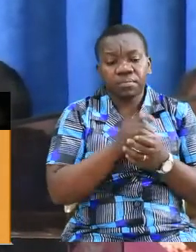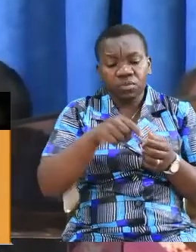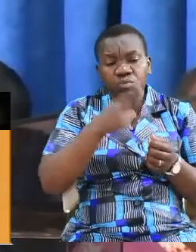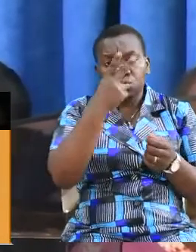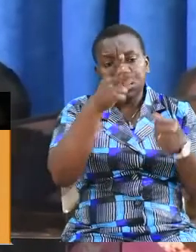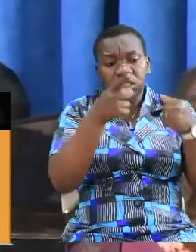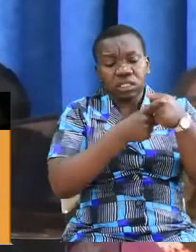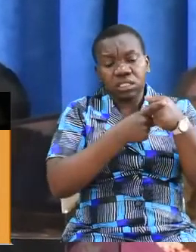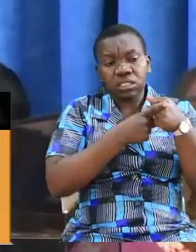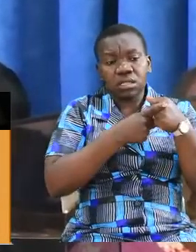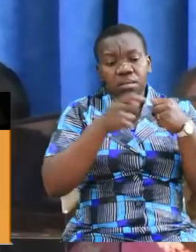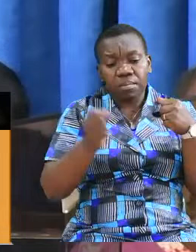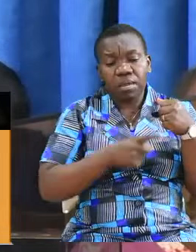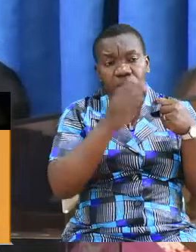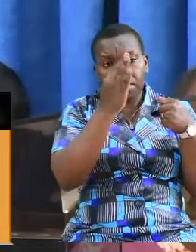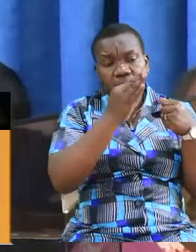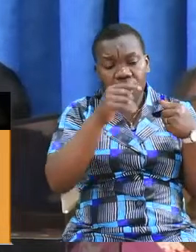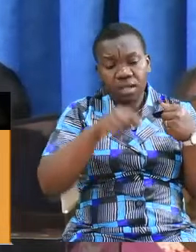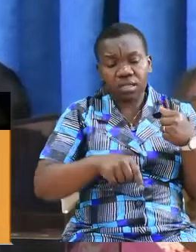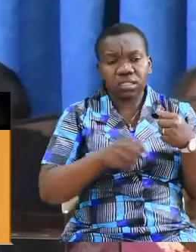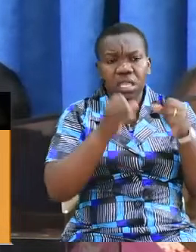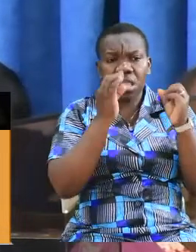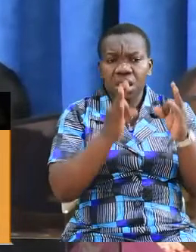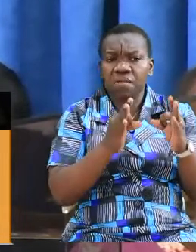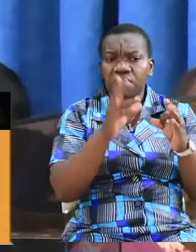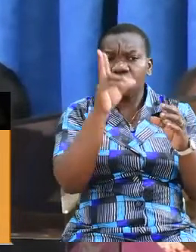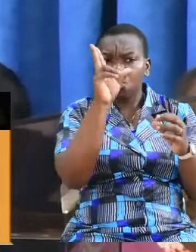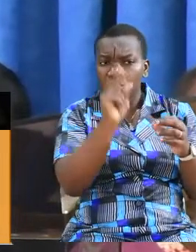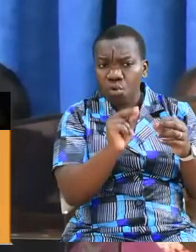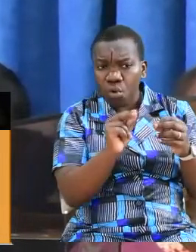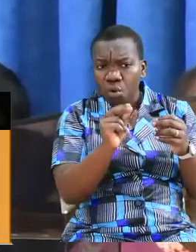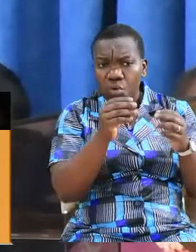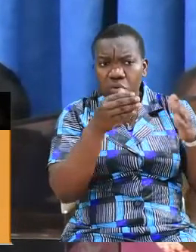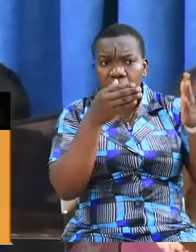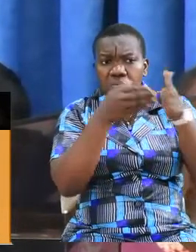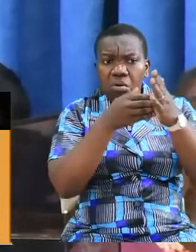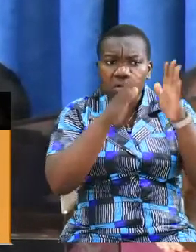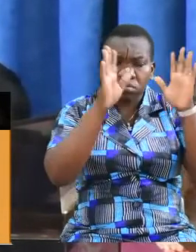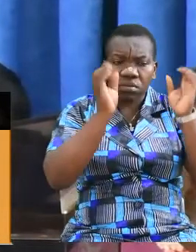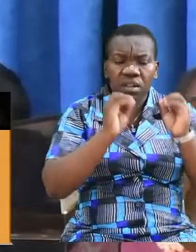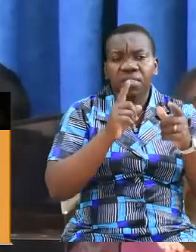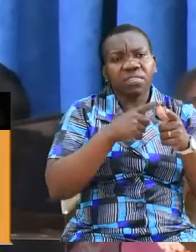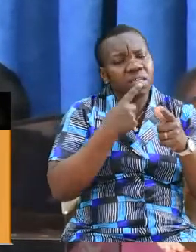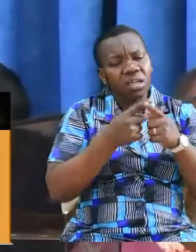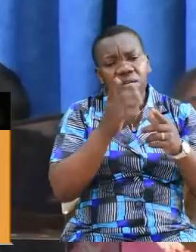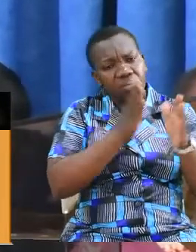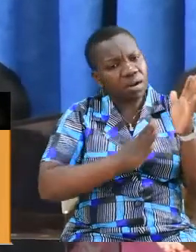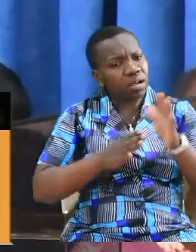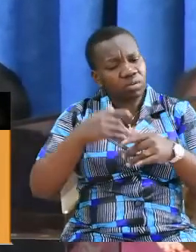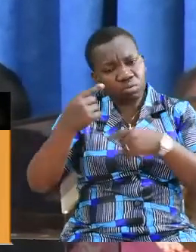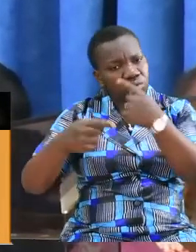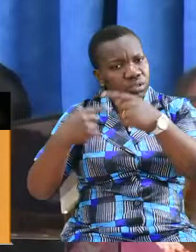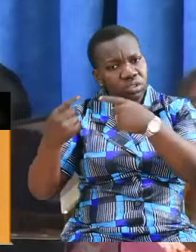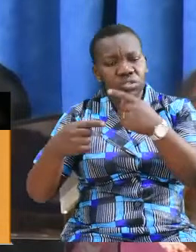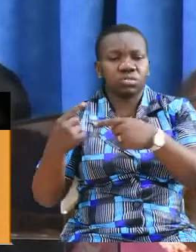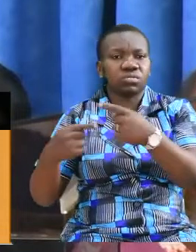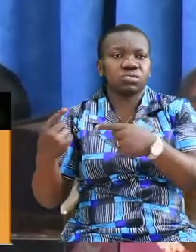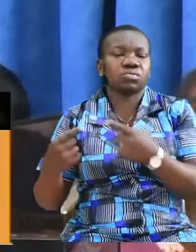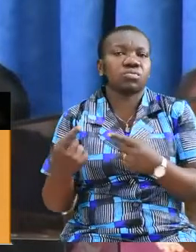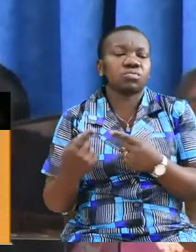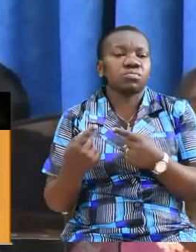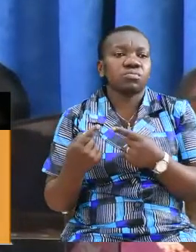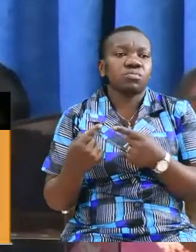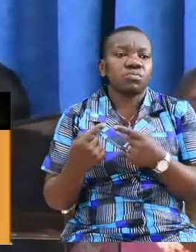March, 2023 at 8:30 a.m. If no relevant objection is then made and immediately